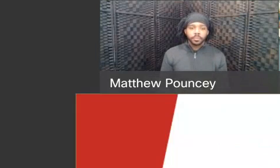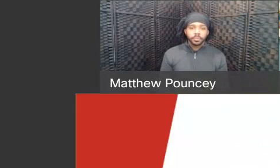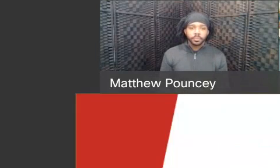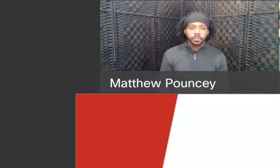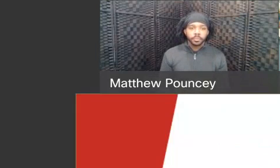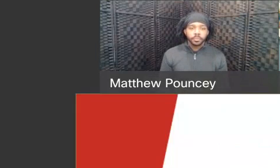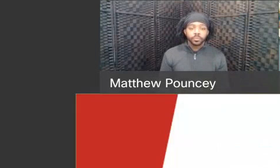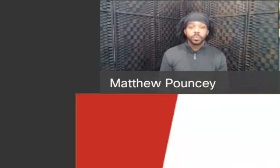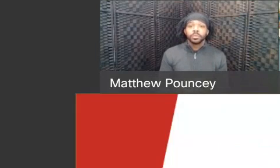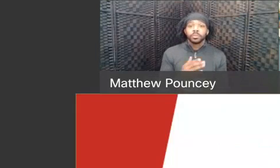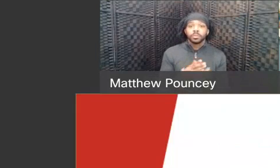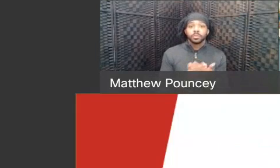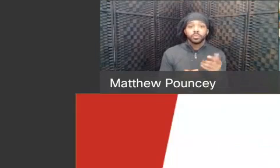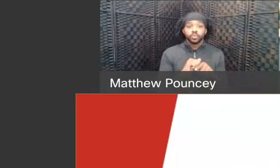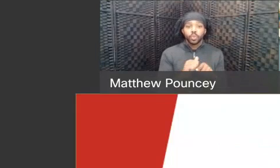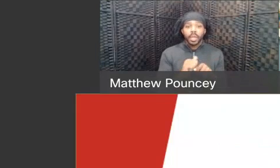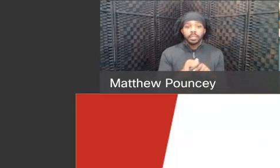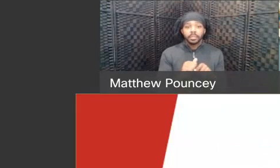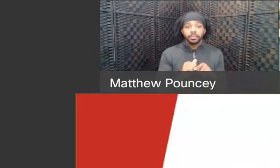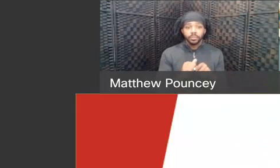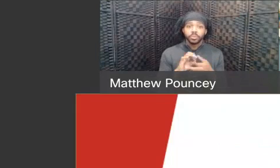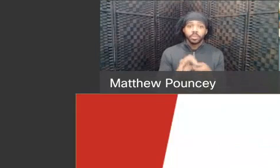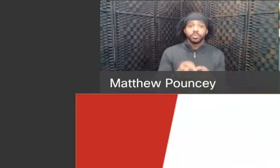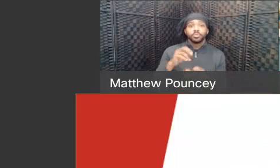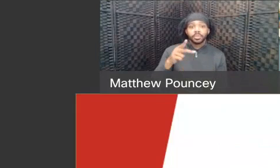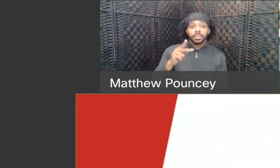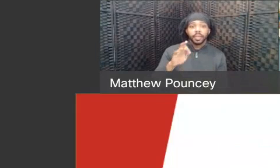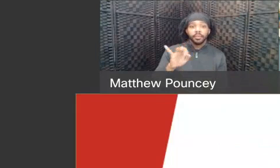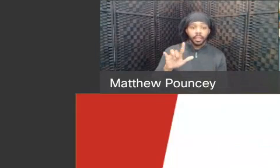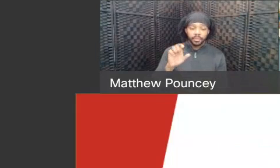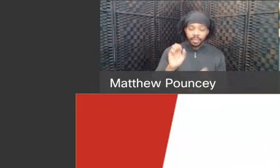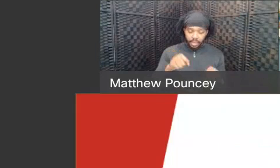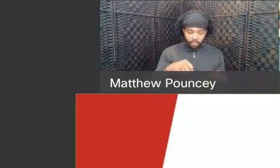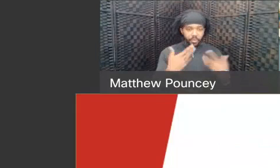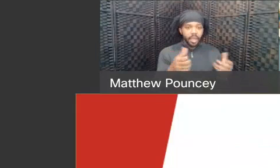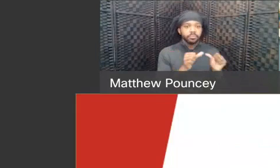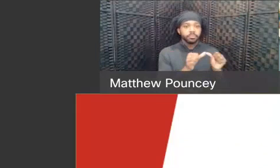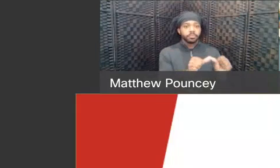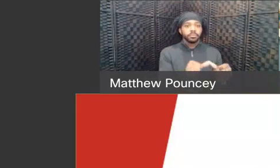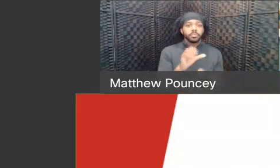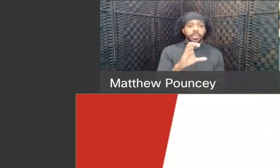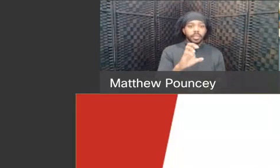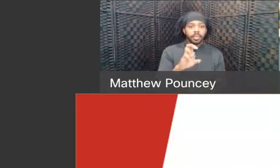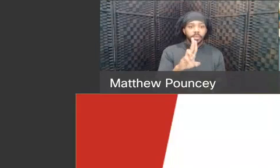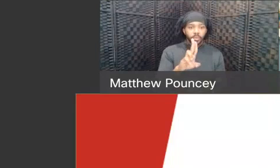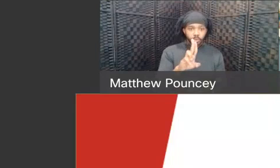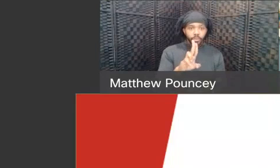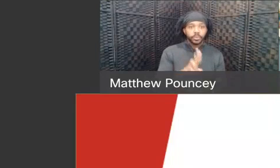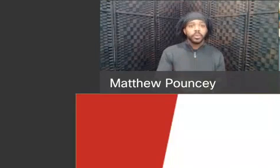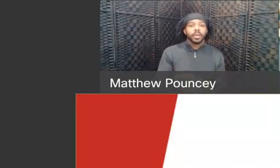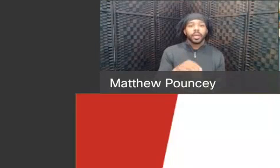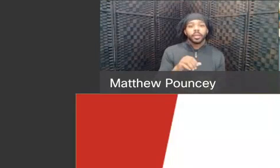Some training modules available through Project First Line can also provide continuing education credits, such as CNE